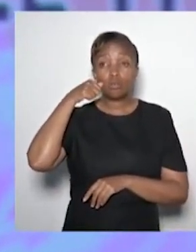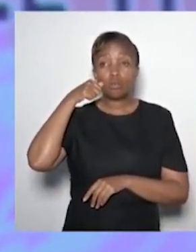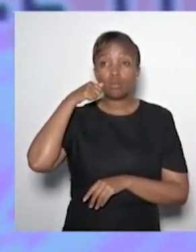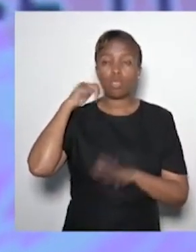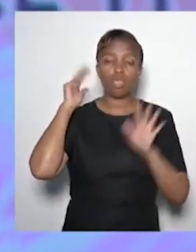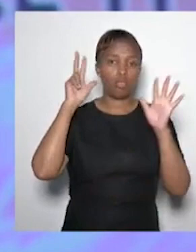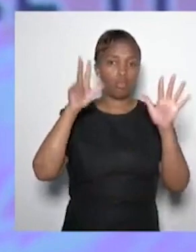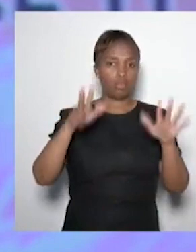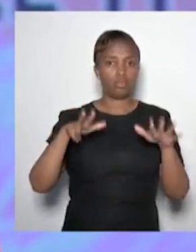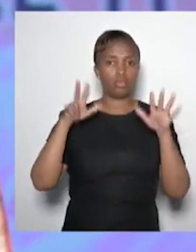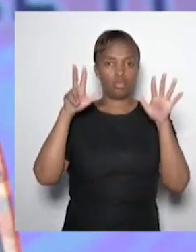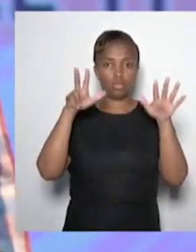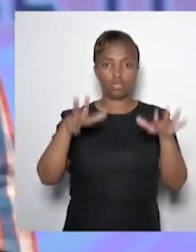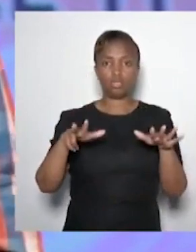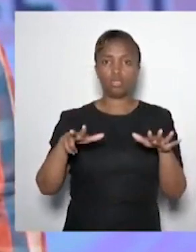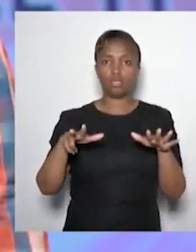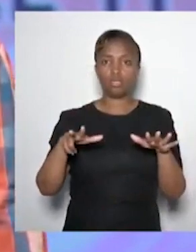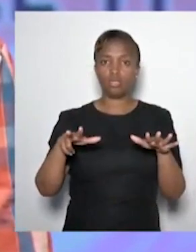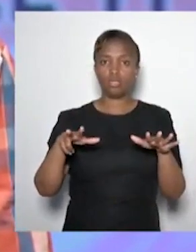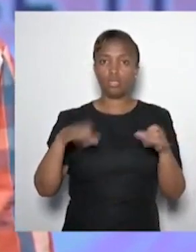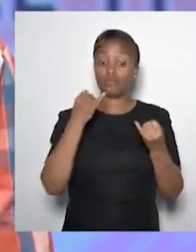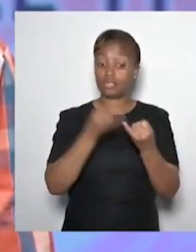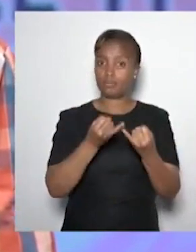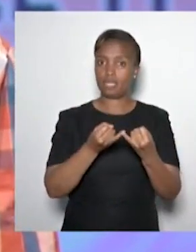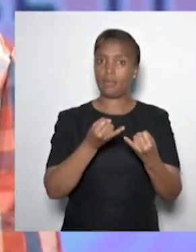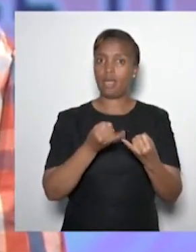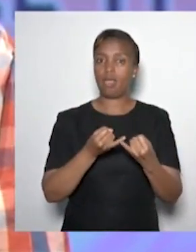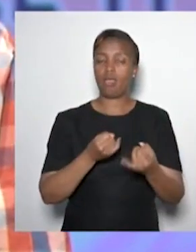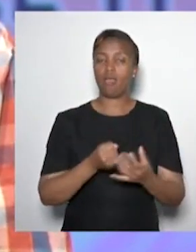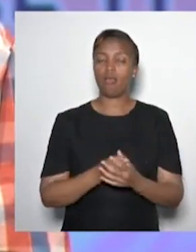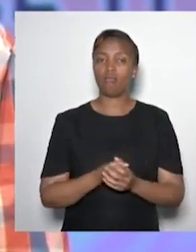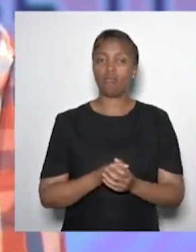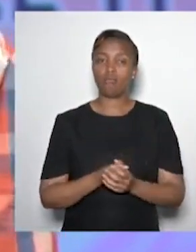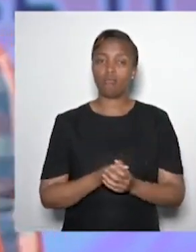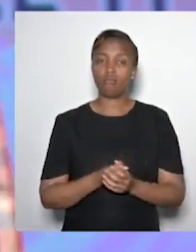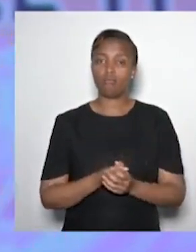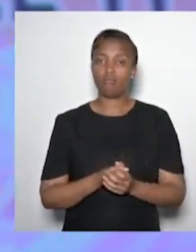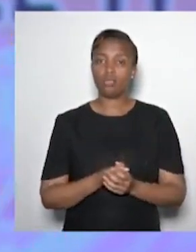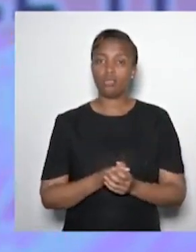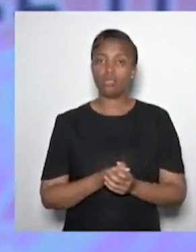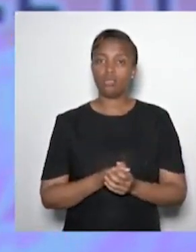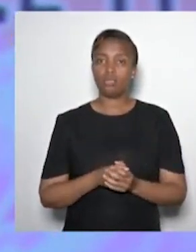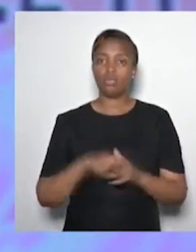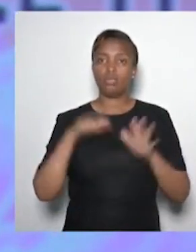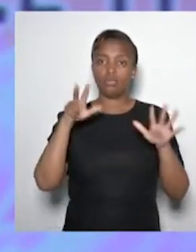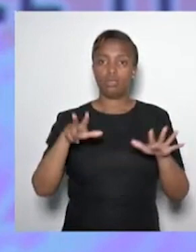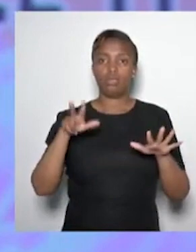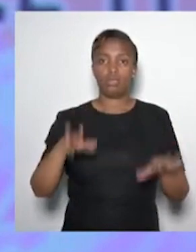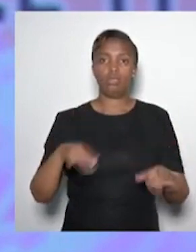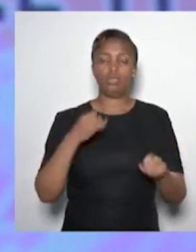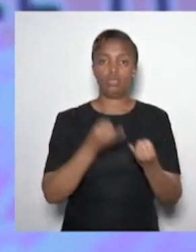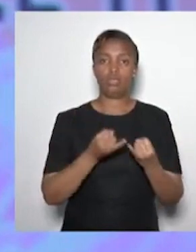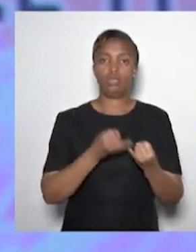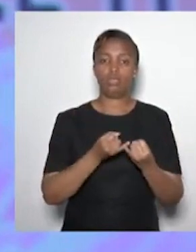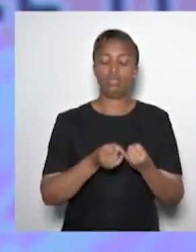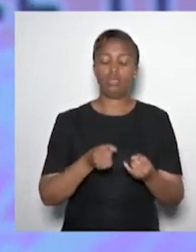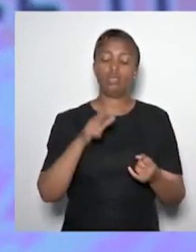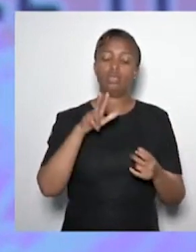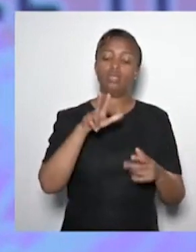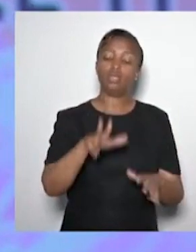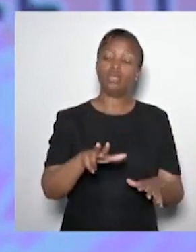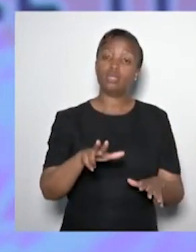18th of September, right? The 18th of September,